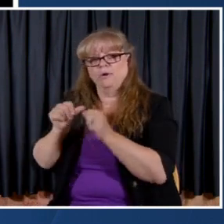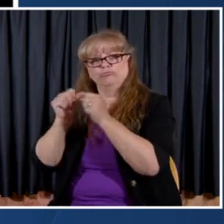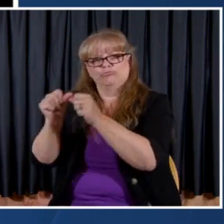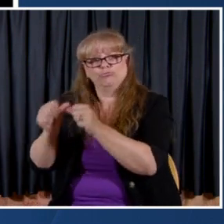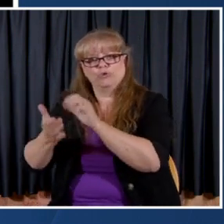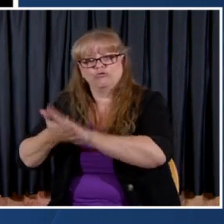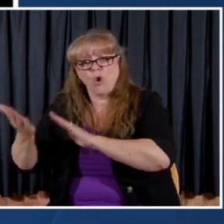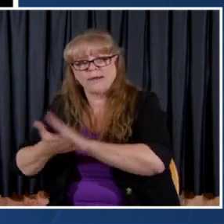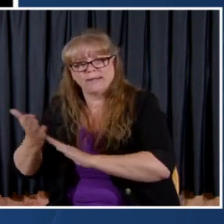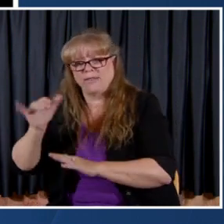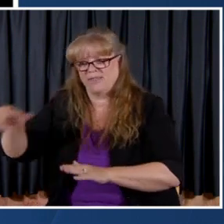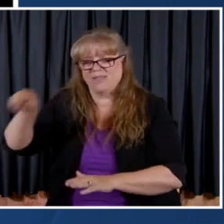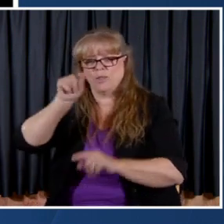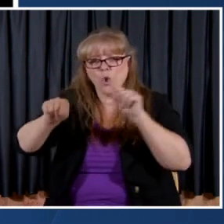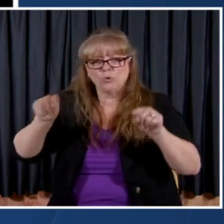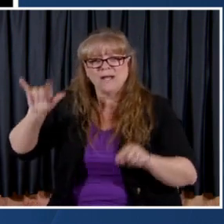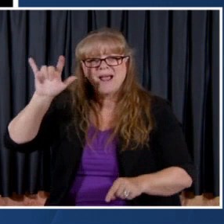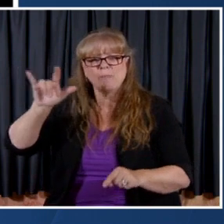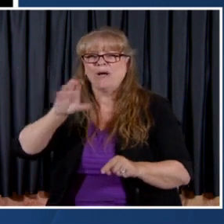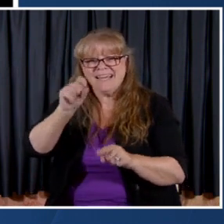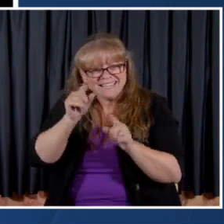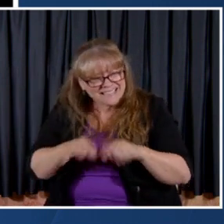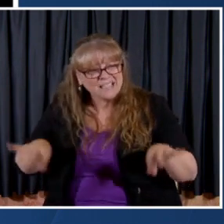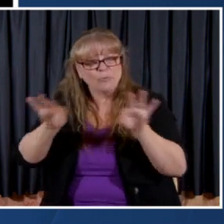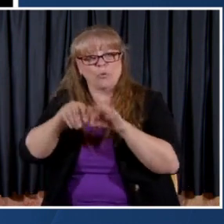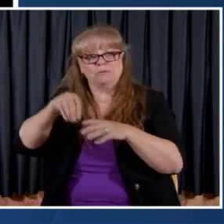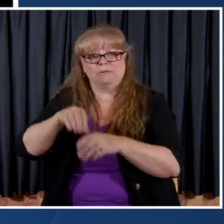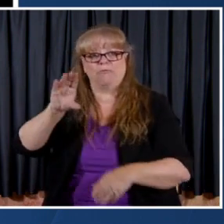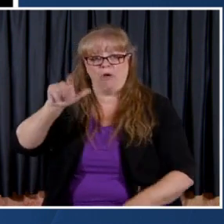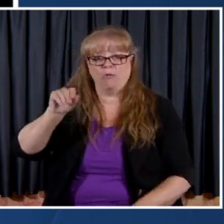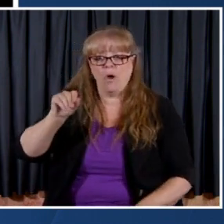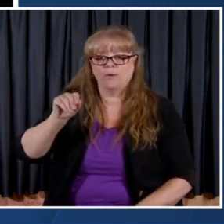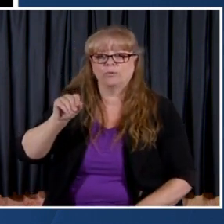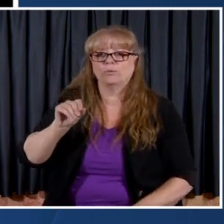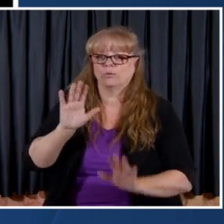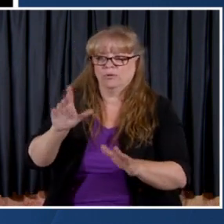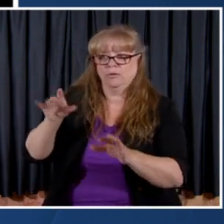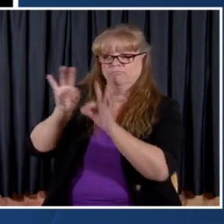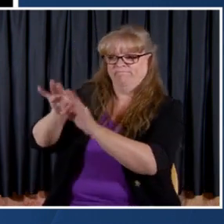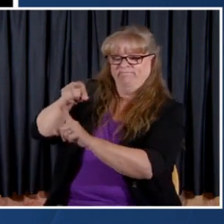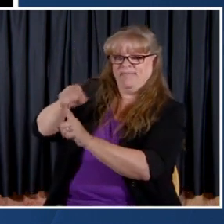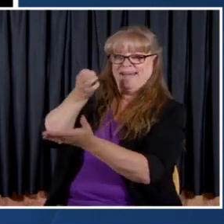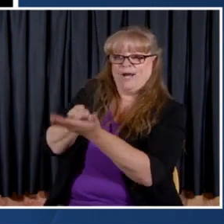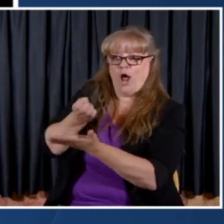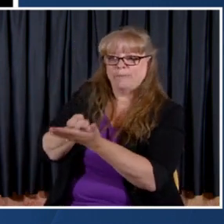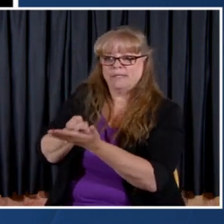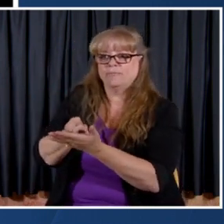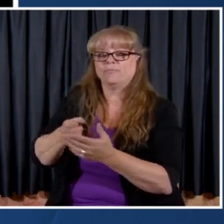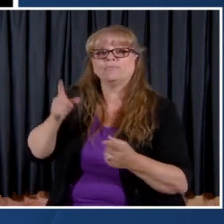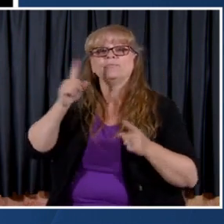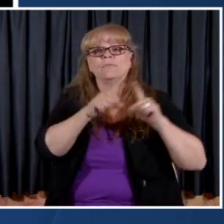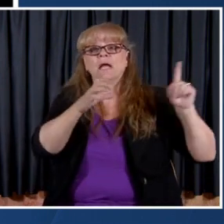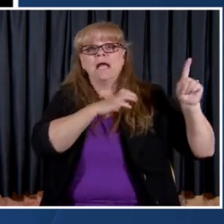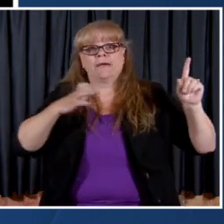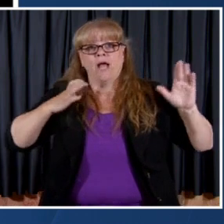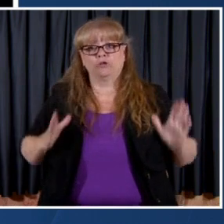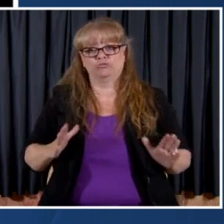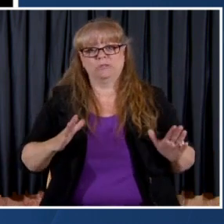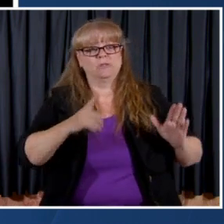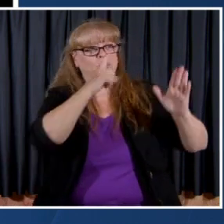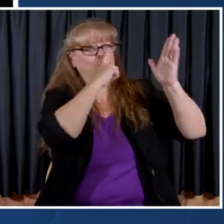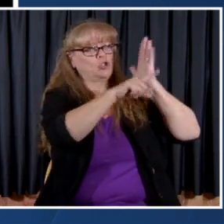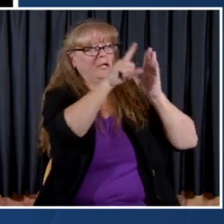I would also encourage Congress to look at some of the inequities under the previous formula and consider additional help to some of our small rural airports to make